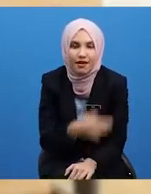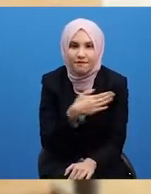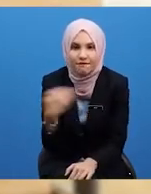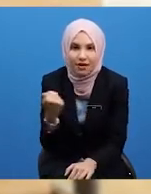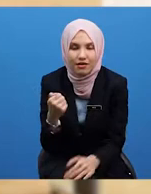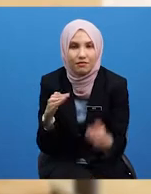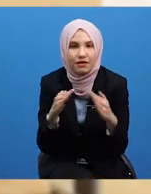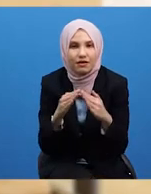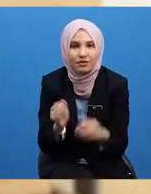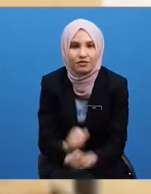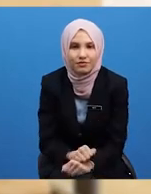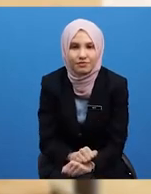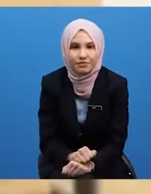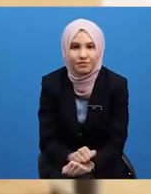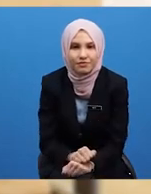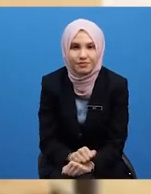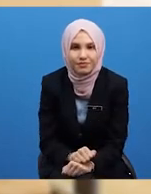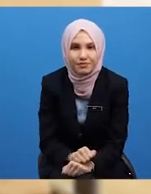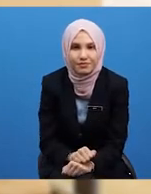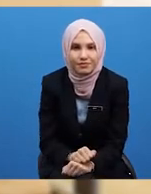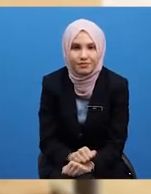porch just now.